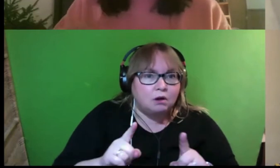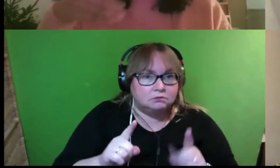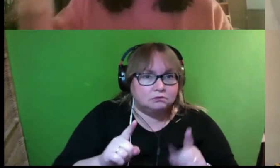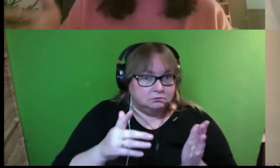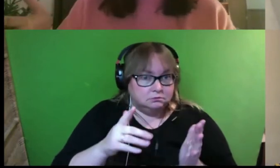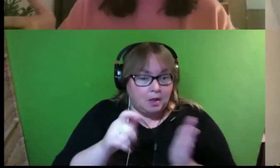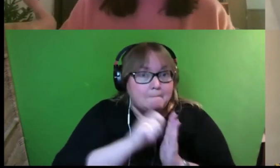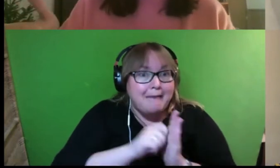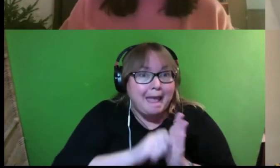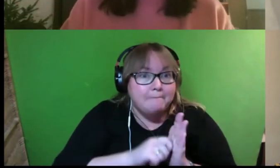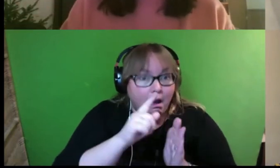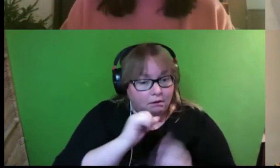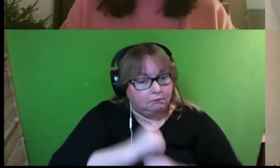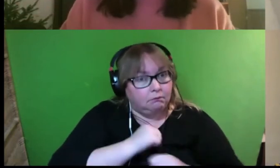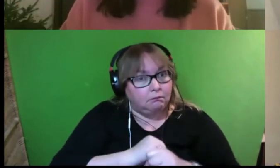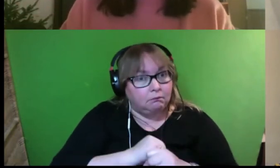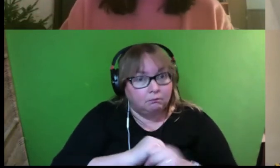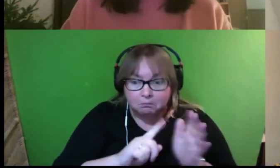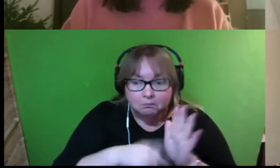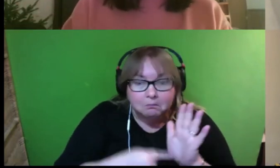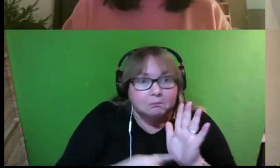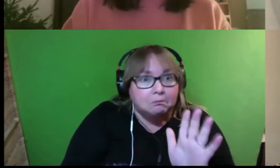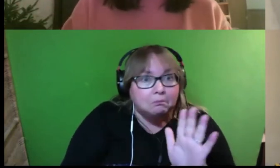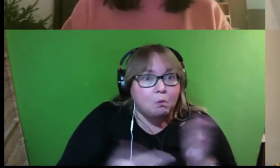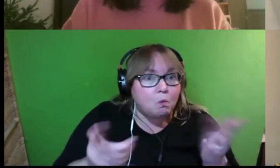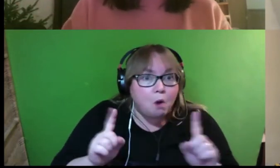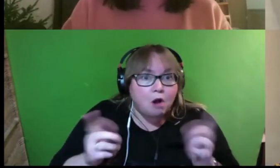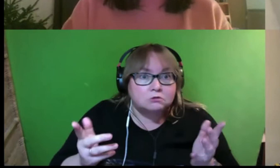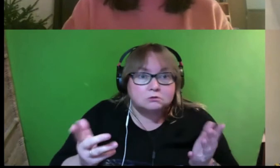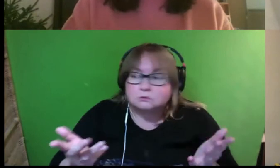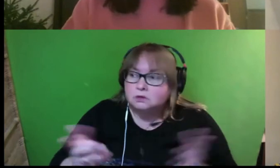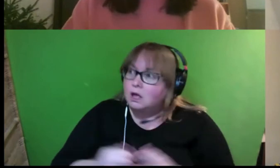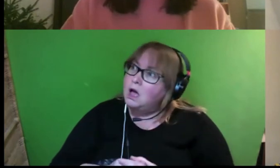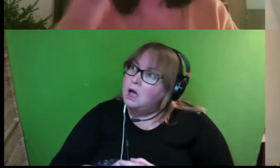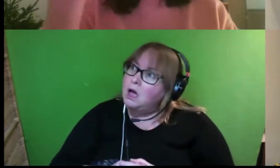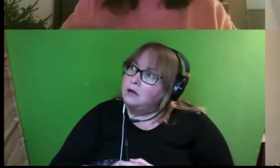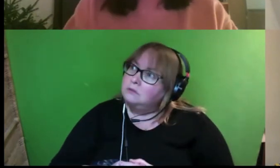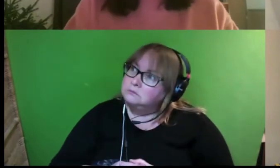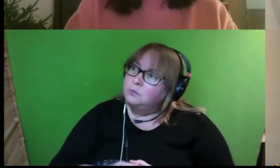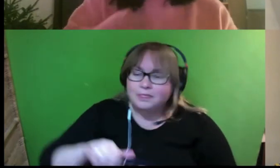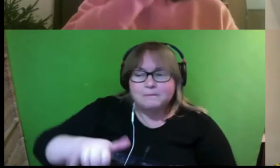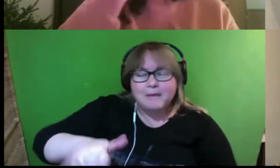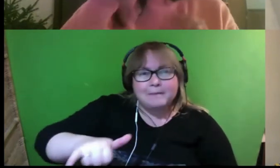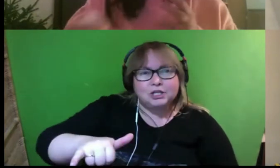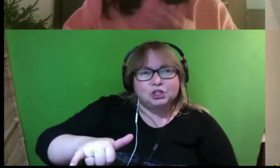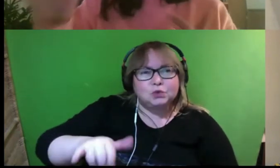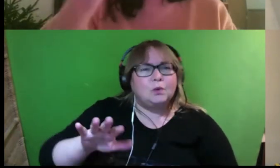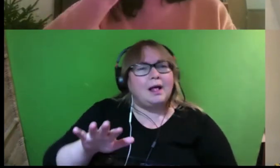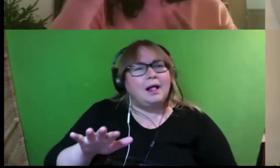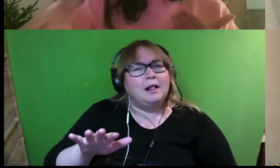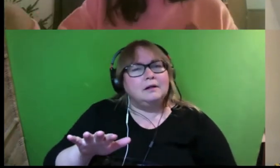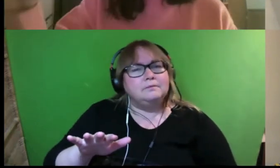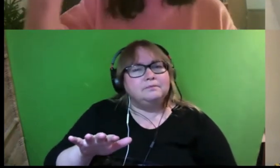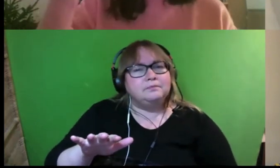to, produce something? And like what I've appreciated with Magnitude, and like I said earlier, is that I can just see it